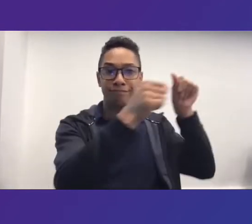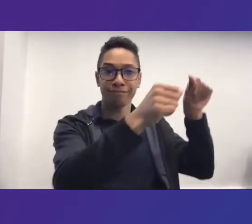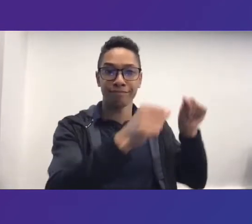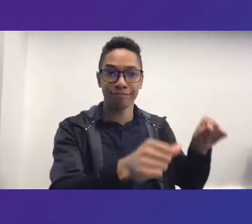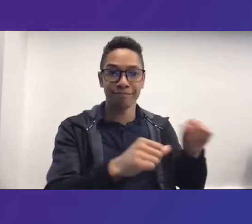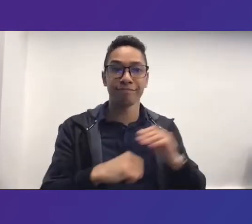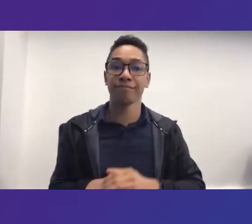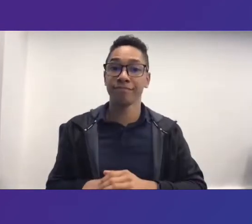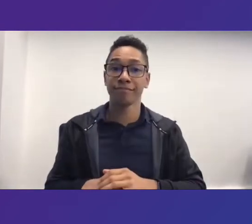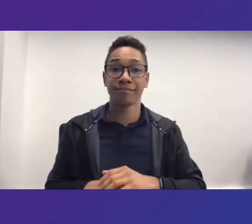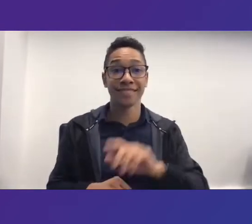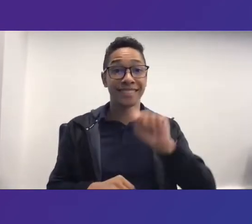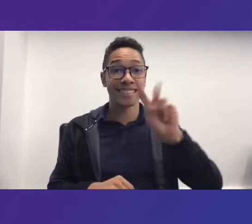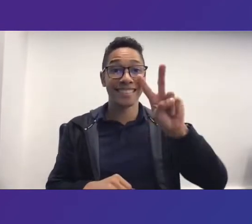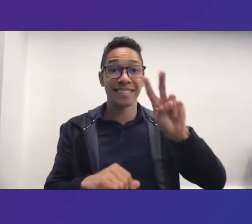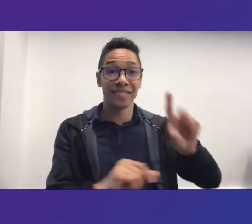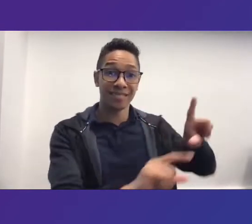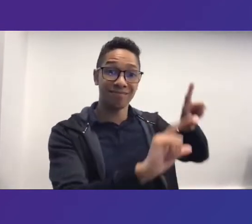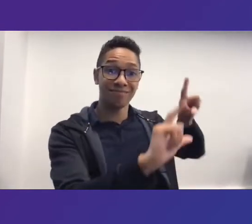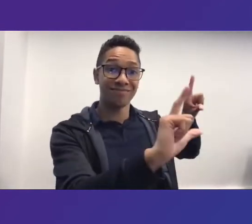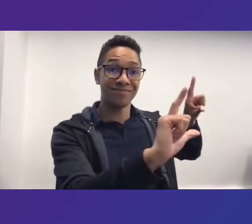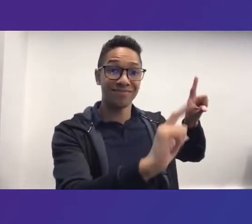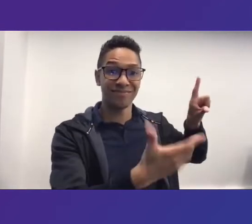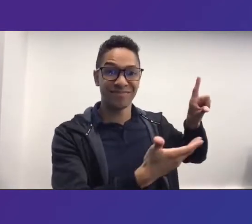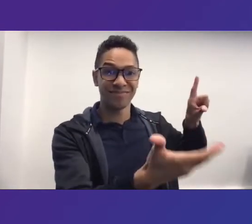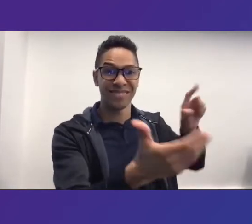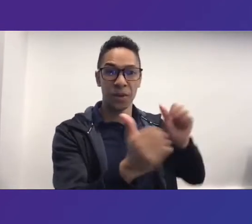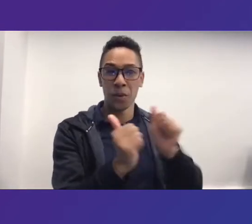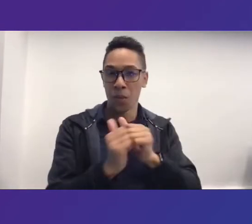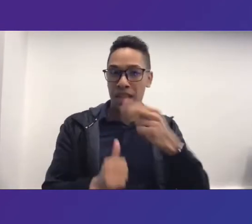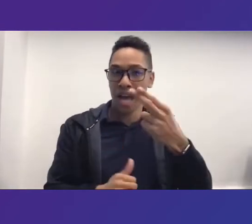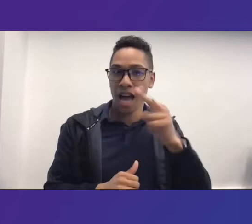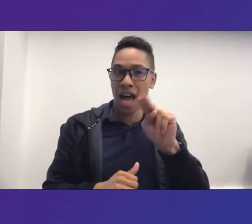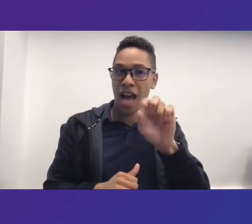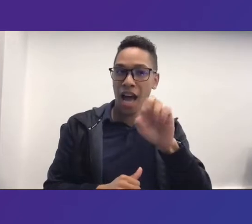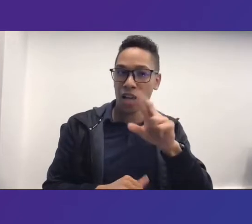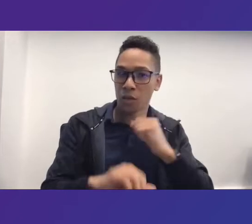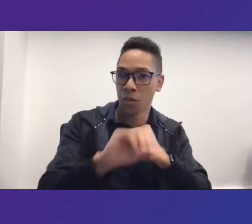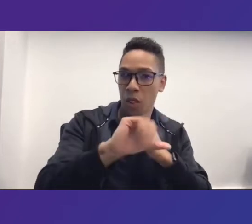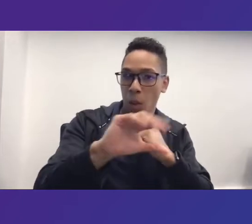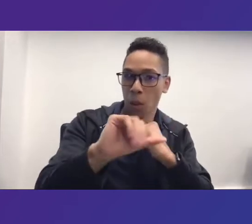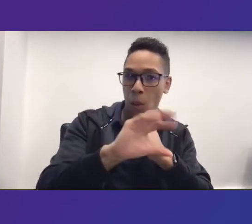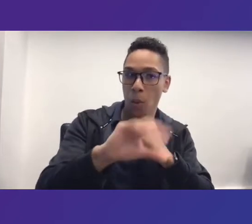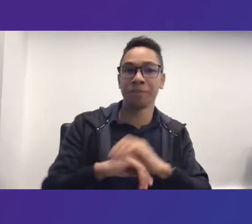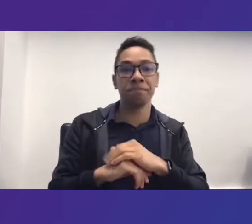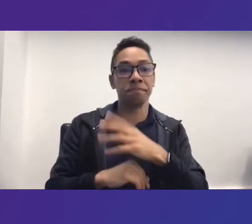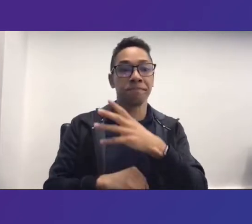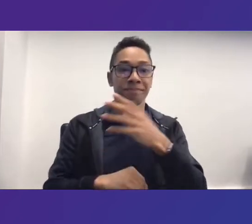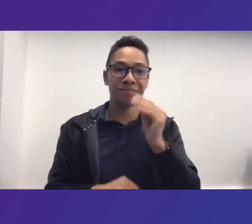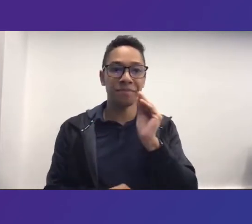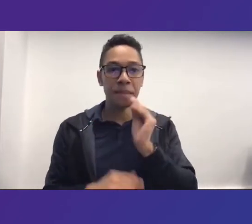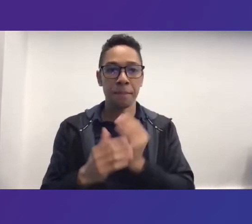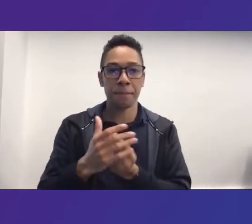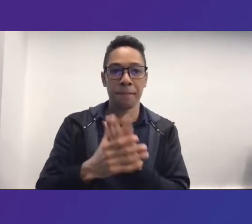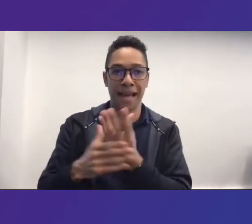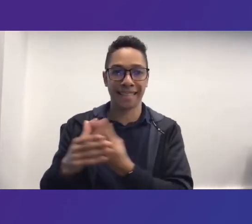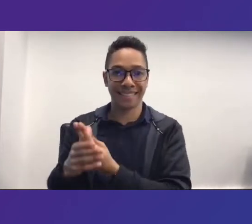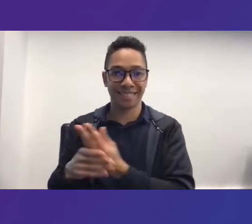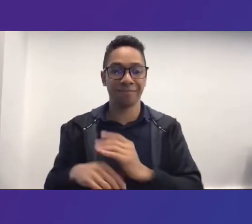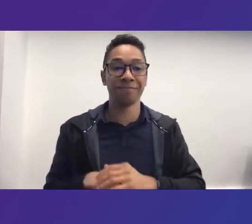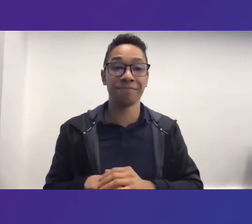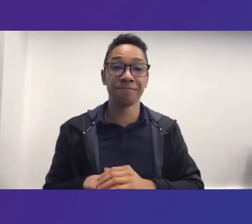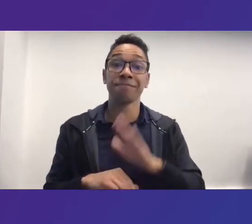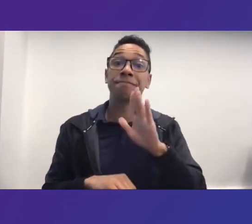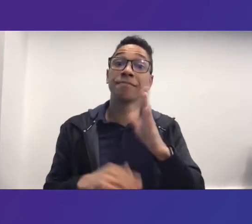with the Hunter logo, and a table of plants behind us. I'd like to continue by saying